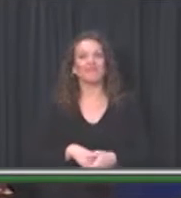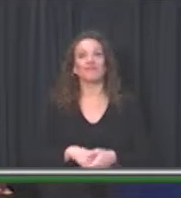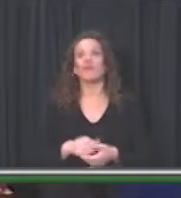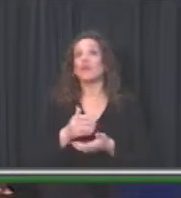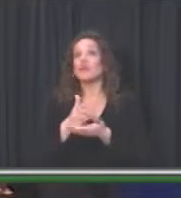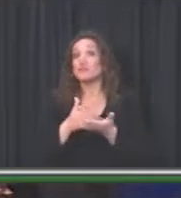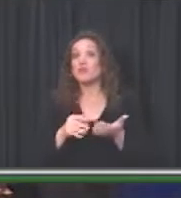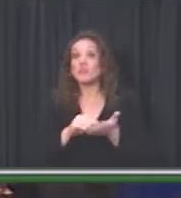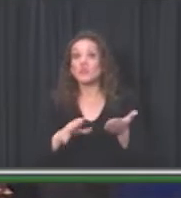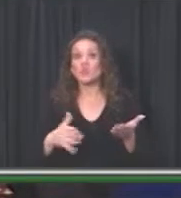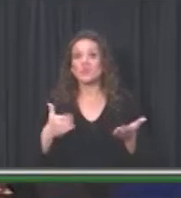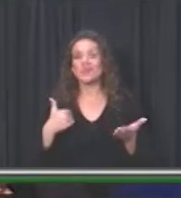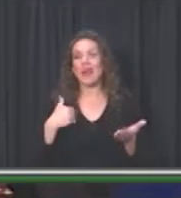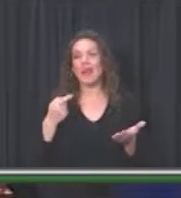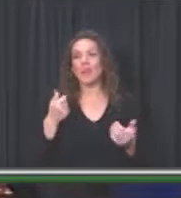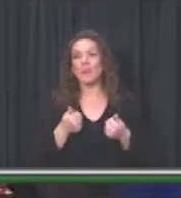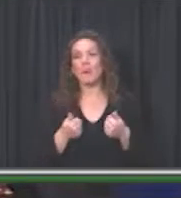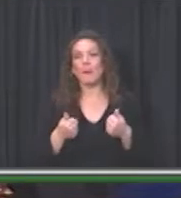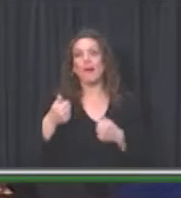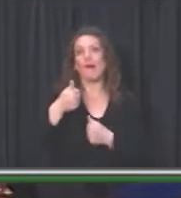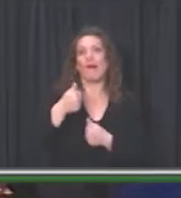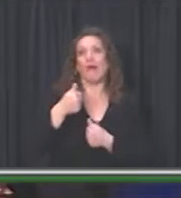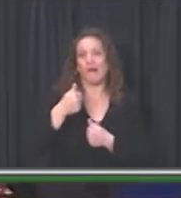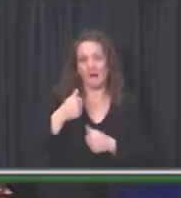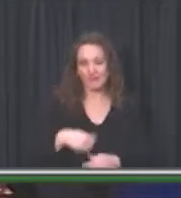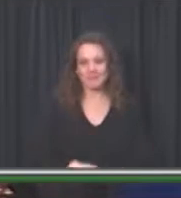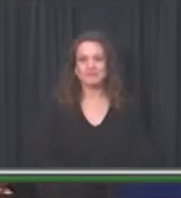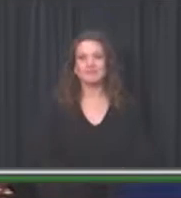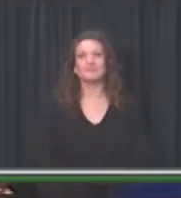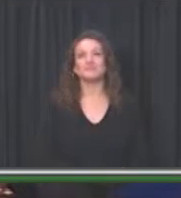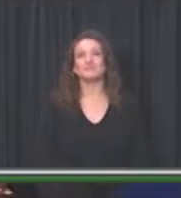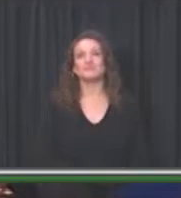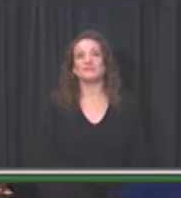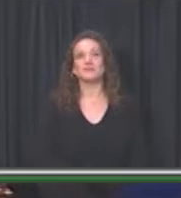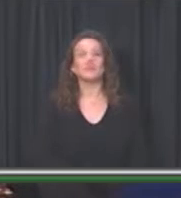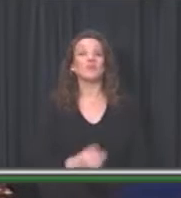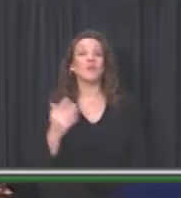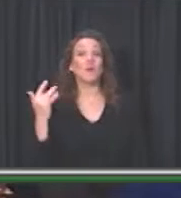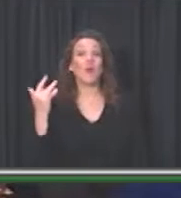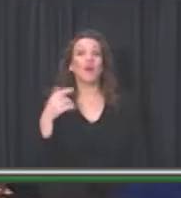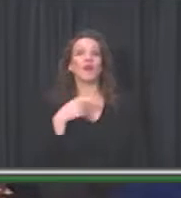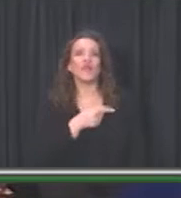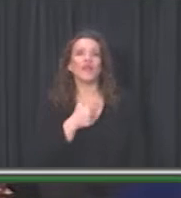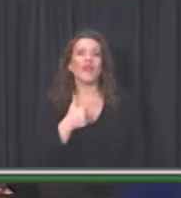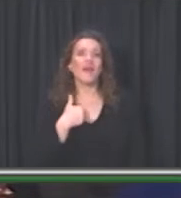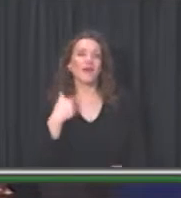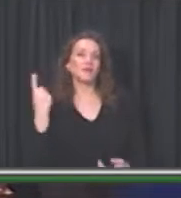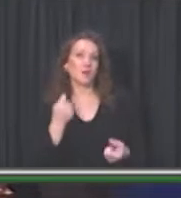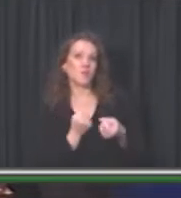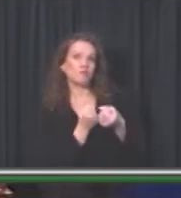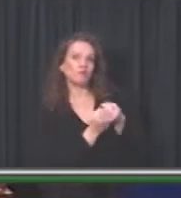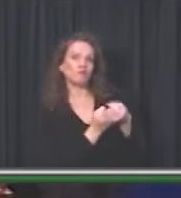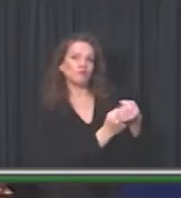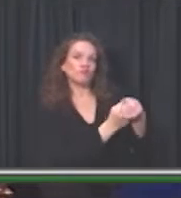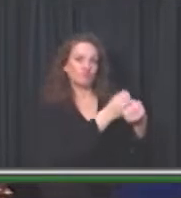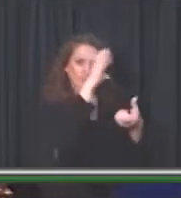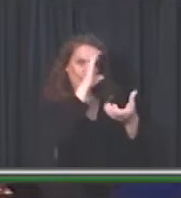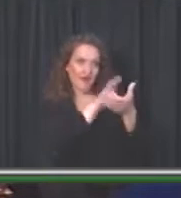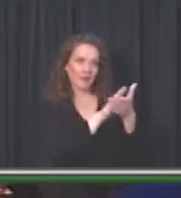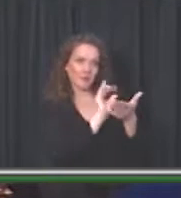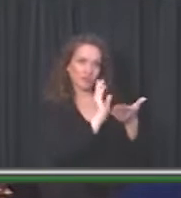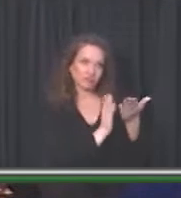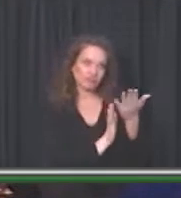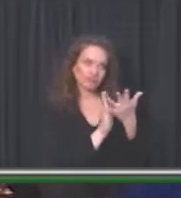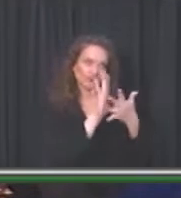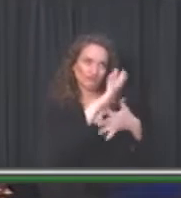an advantage over some of the other students. They had someone putting hubby through. They